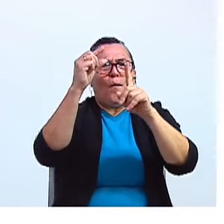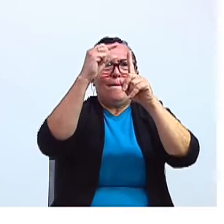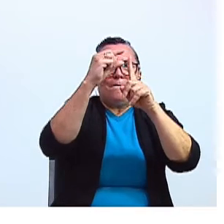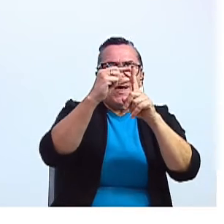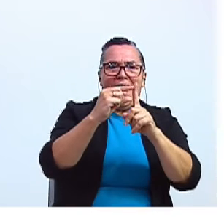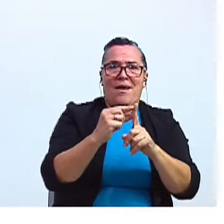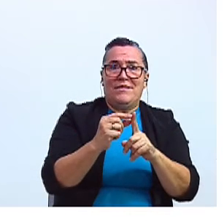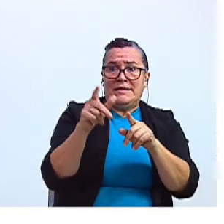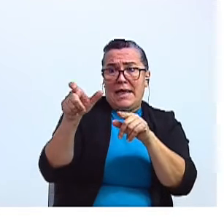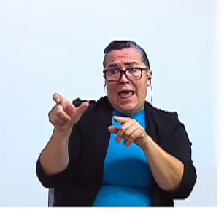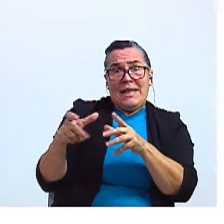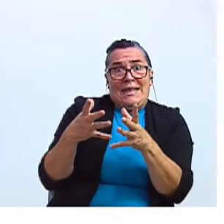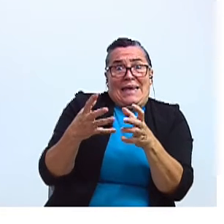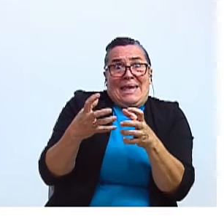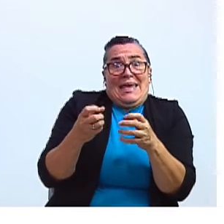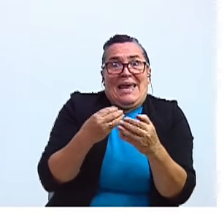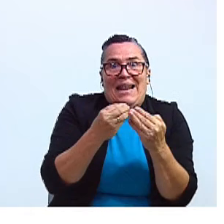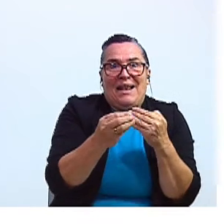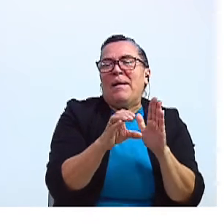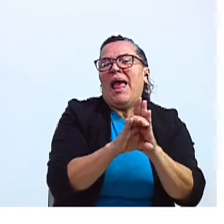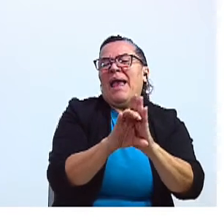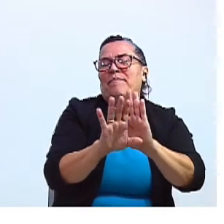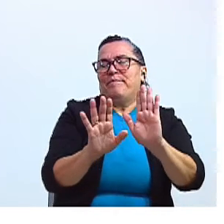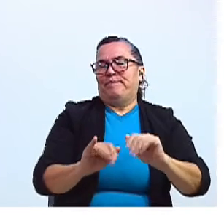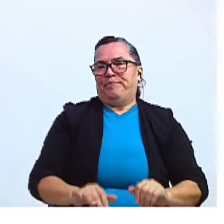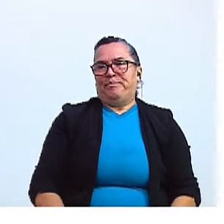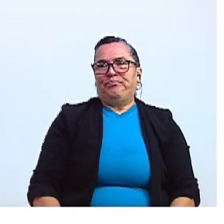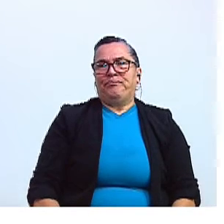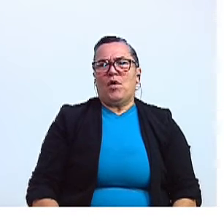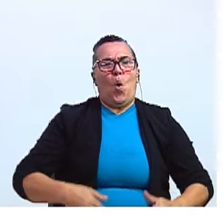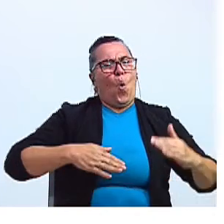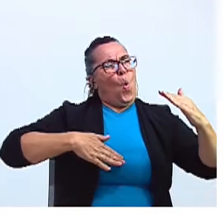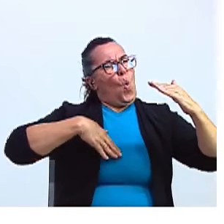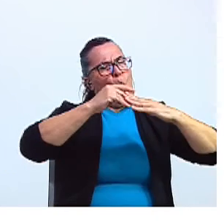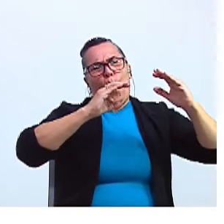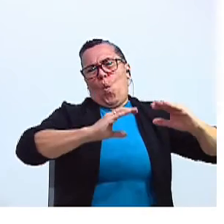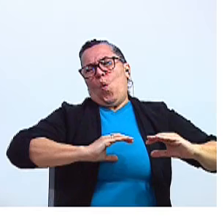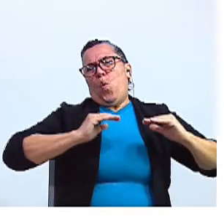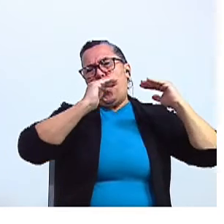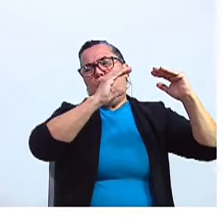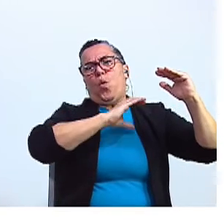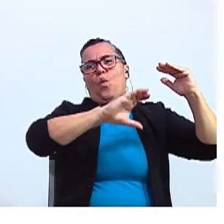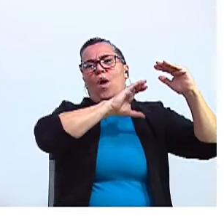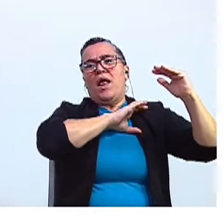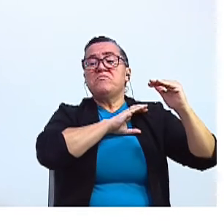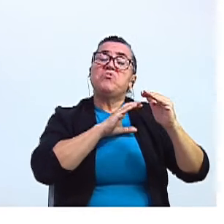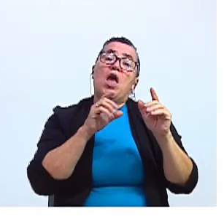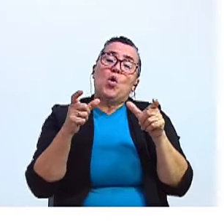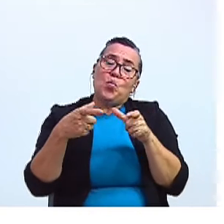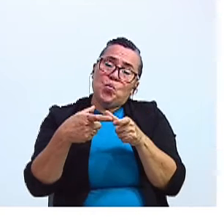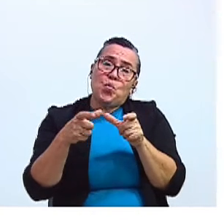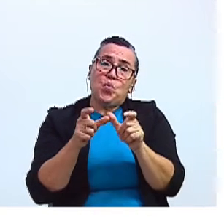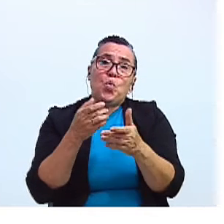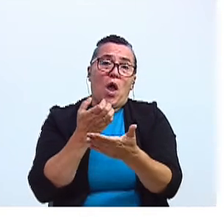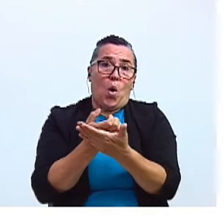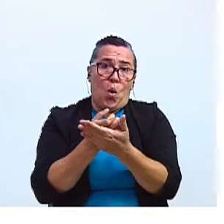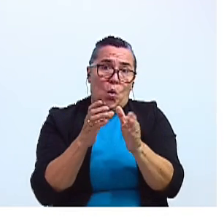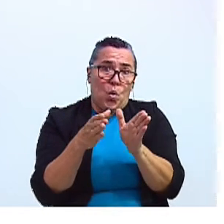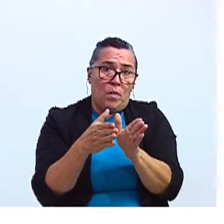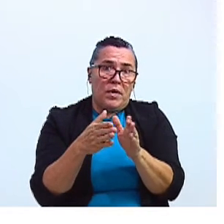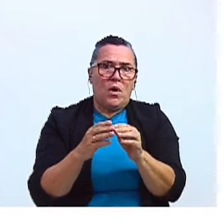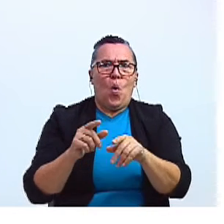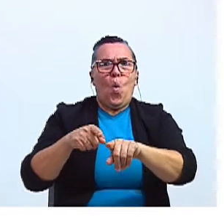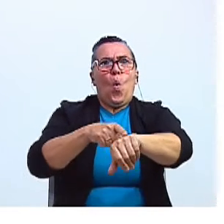make people want to buy it. For example, top quality, economy size, longer